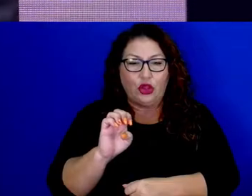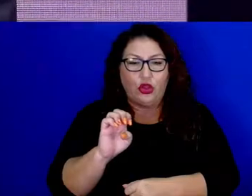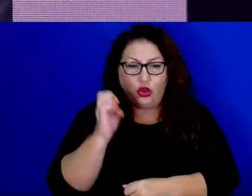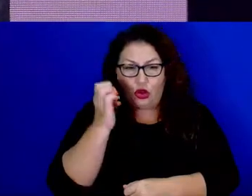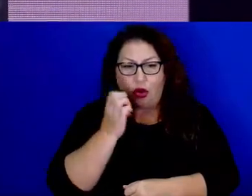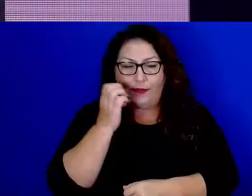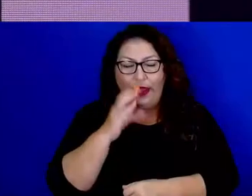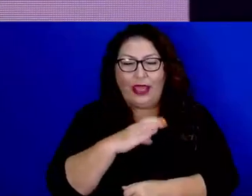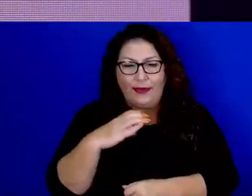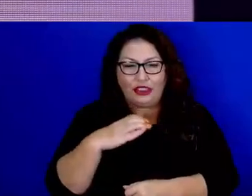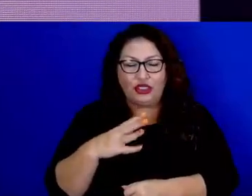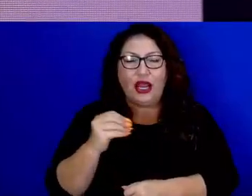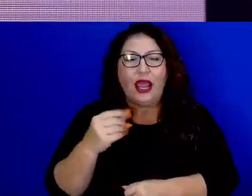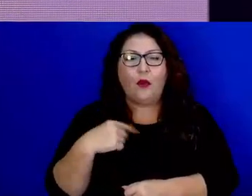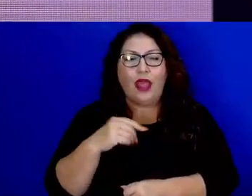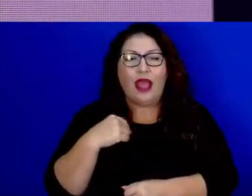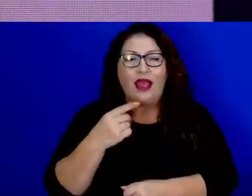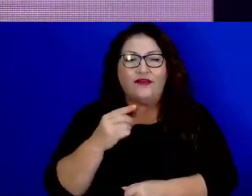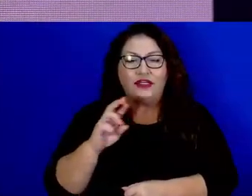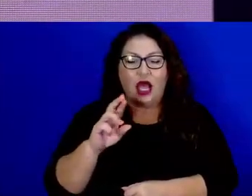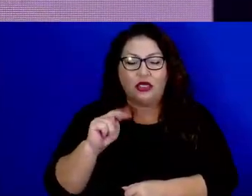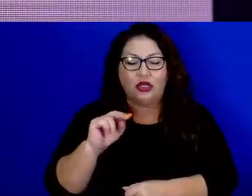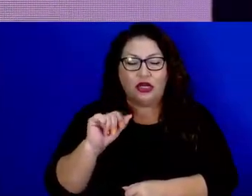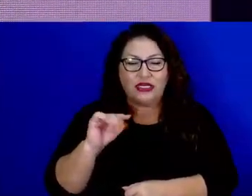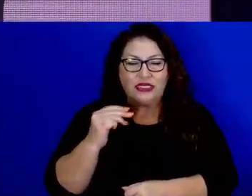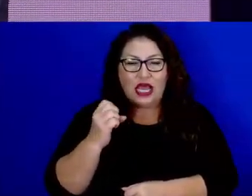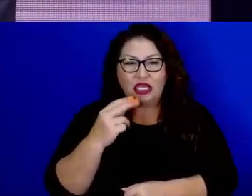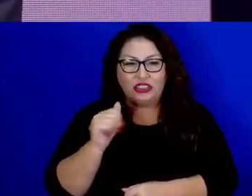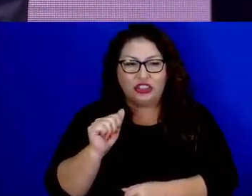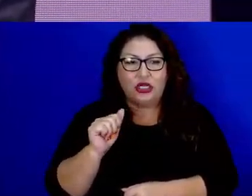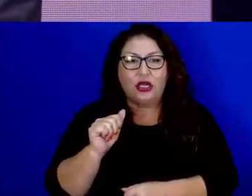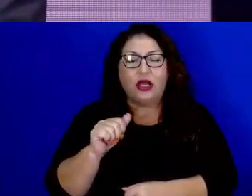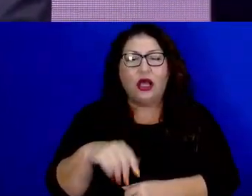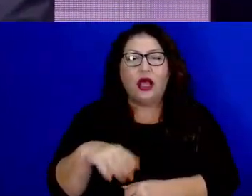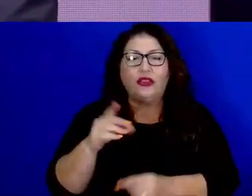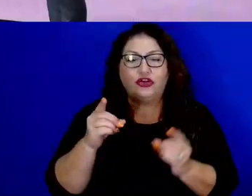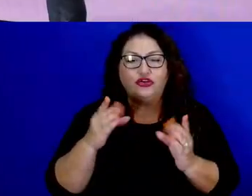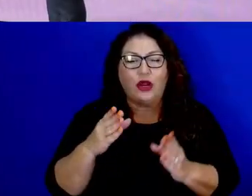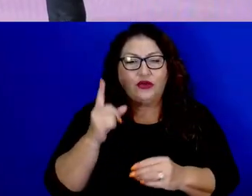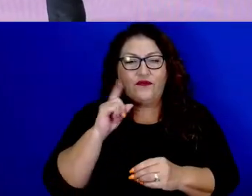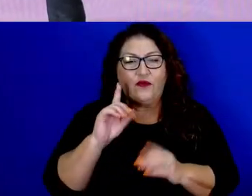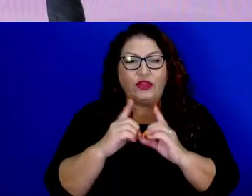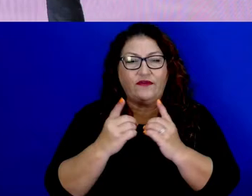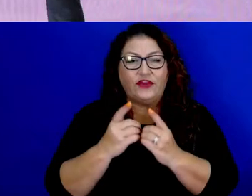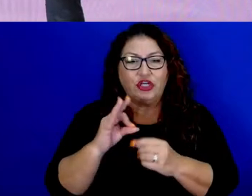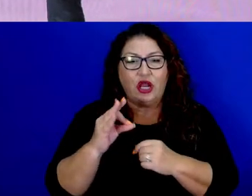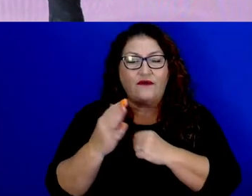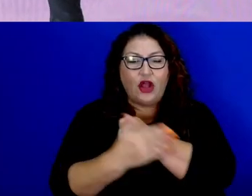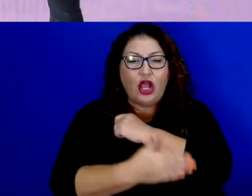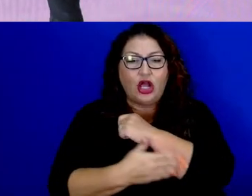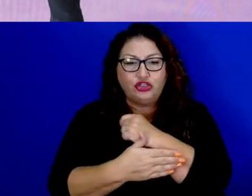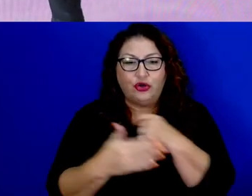Dr. Natasha Azopardi Muscat, the director for the Division of Country Health Policies and